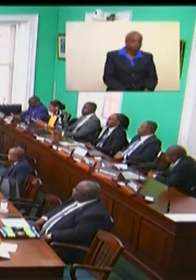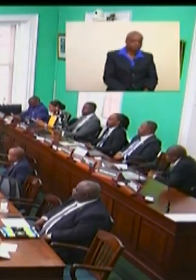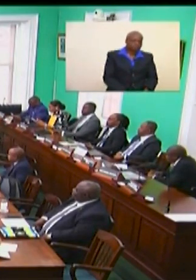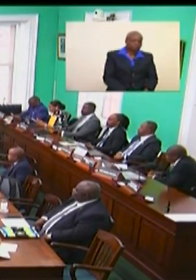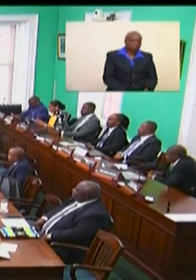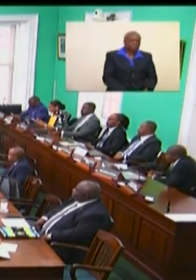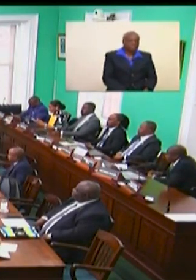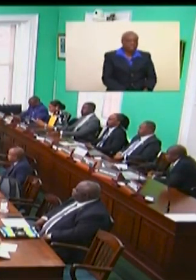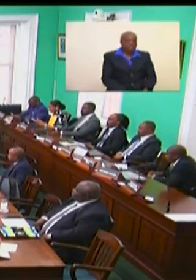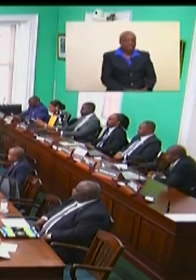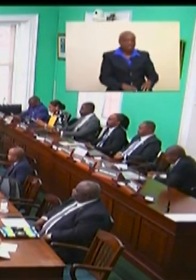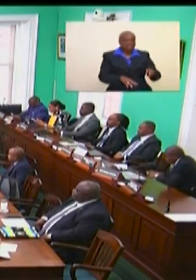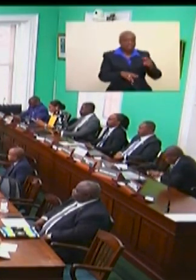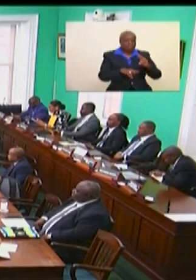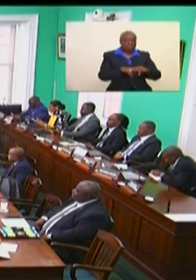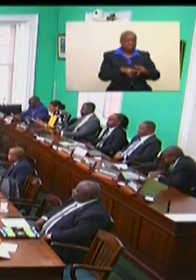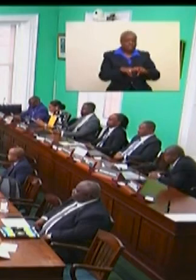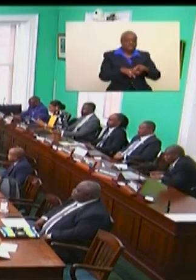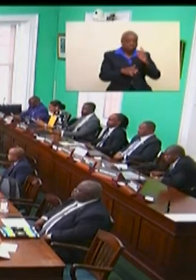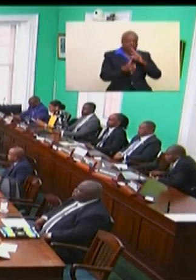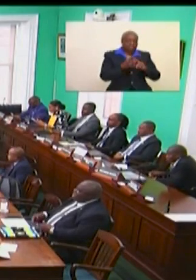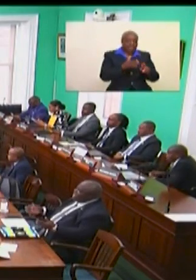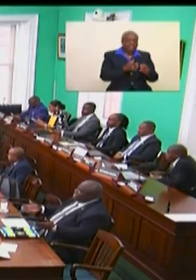Island, Rumkey, and San Salvador.